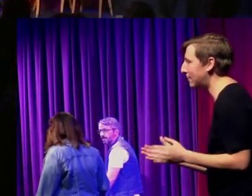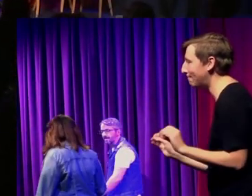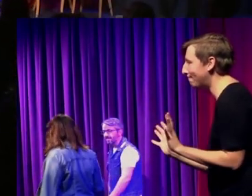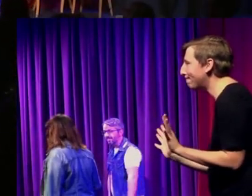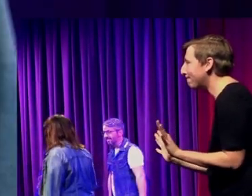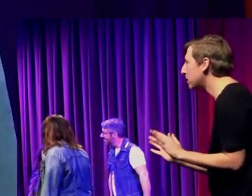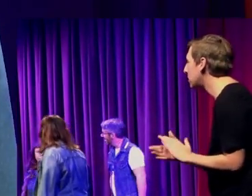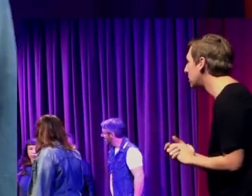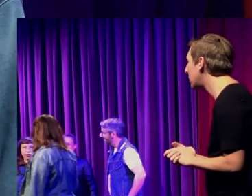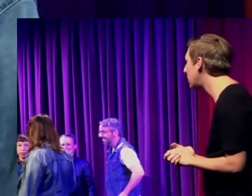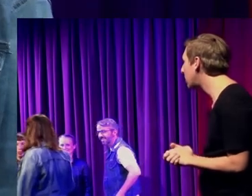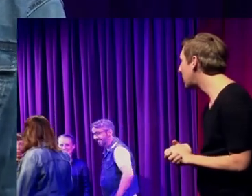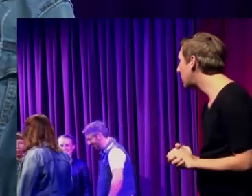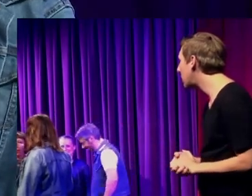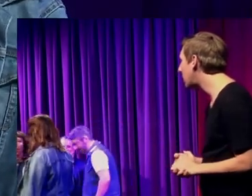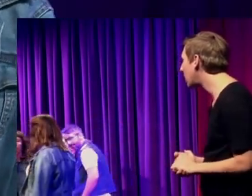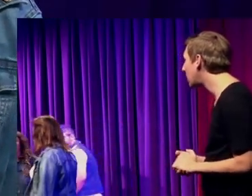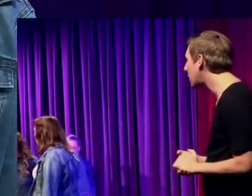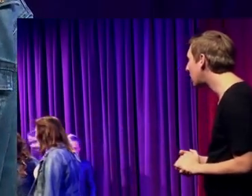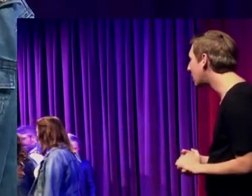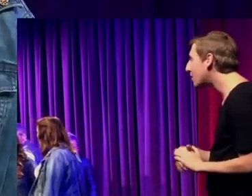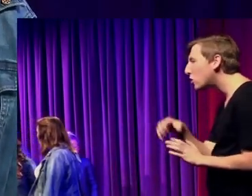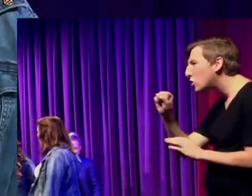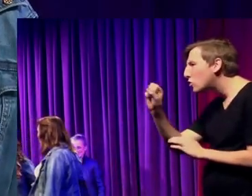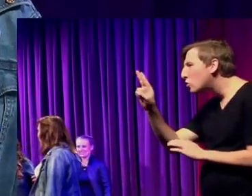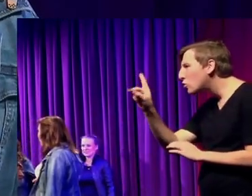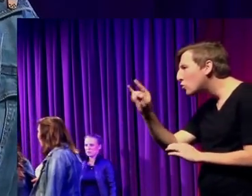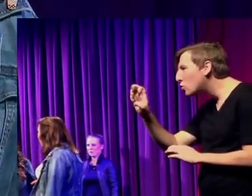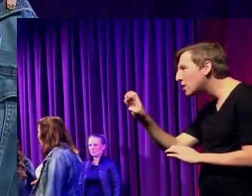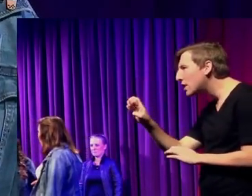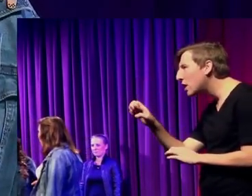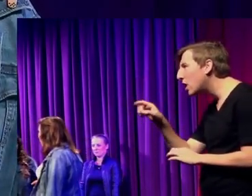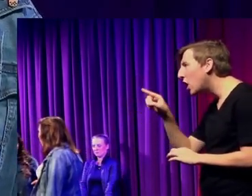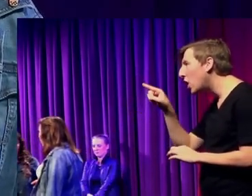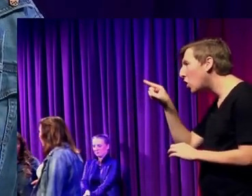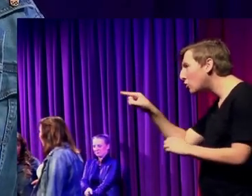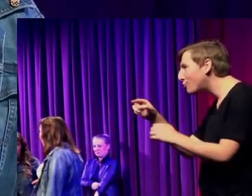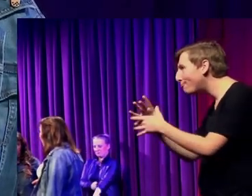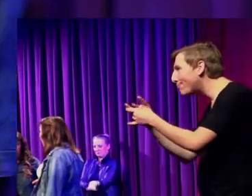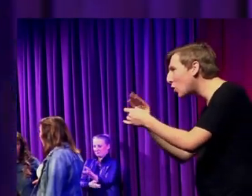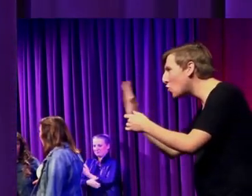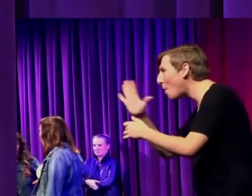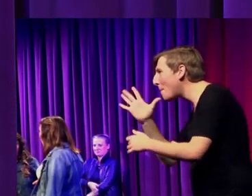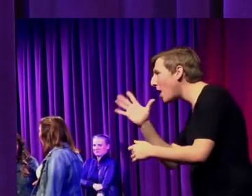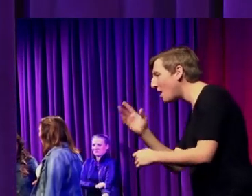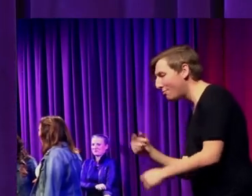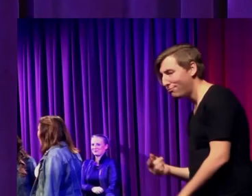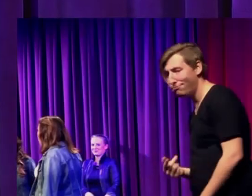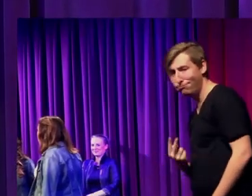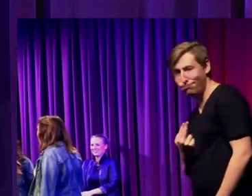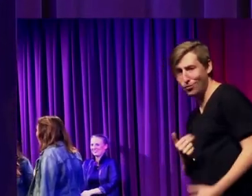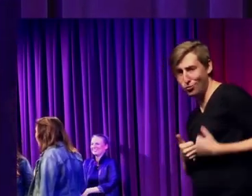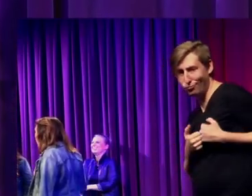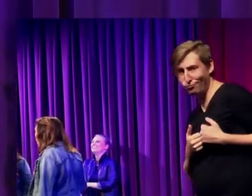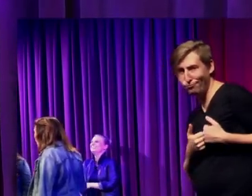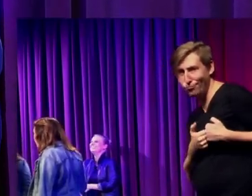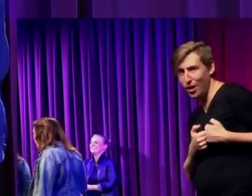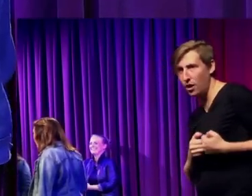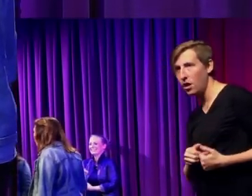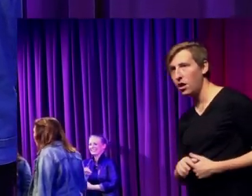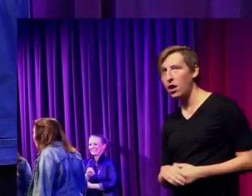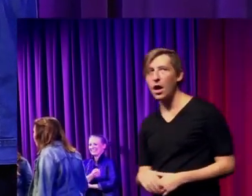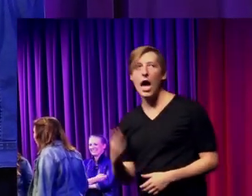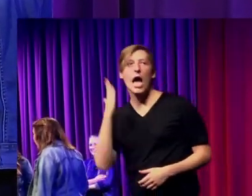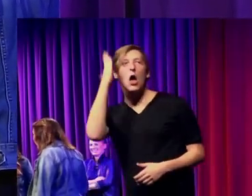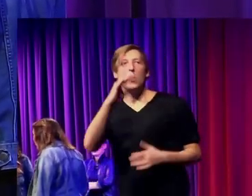Susie, you didn't tell your mom we're together? I'm going to. Tonight. At the Metallica